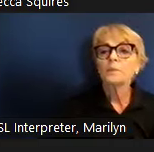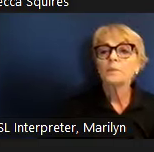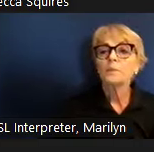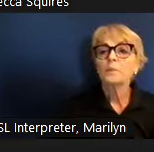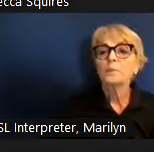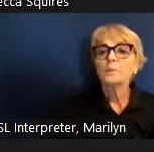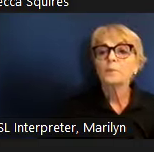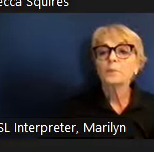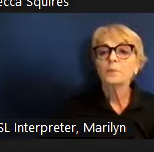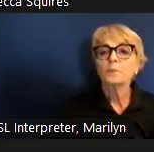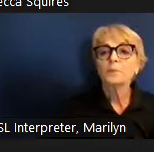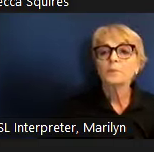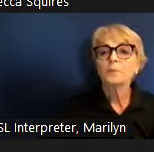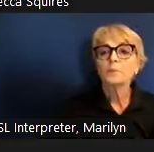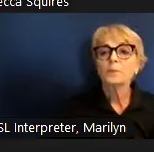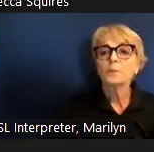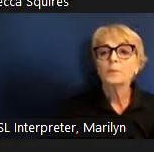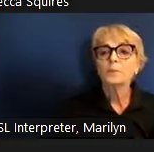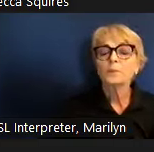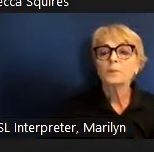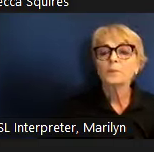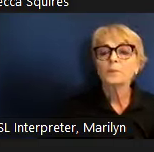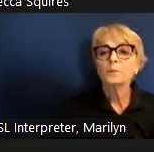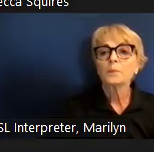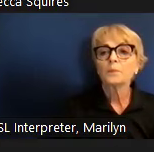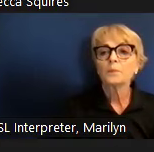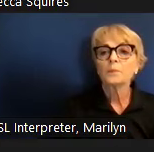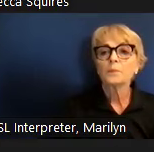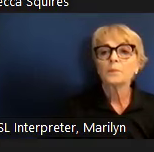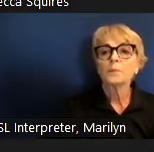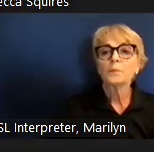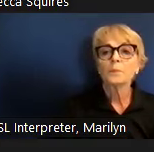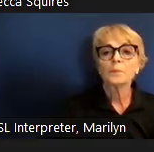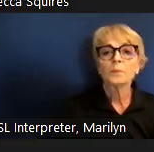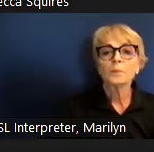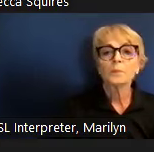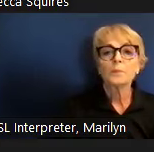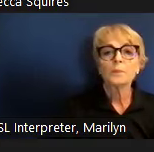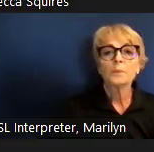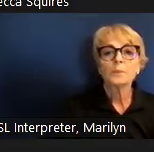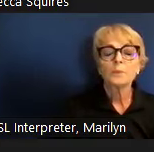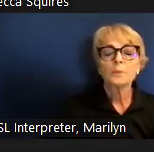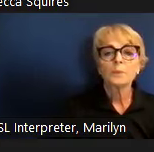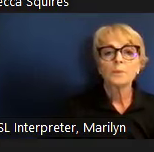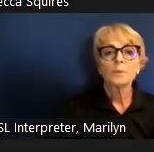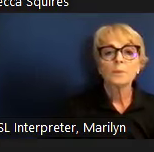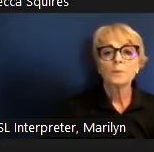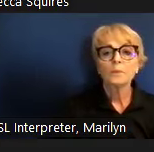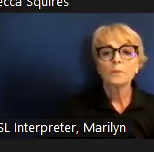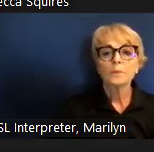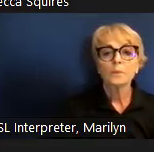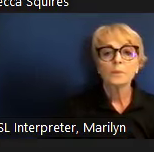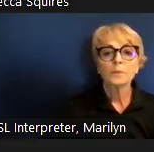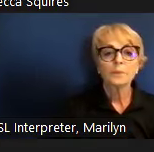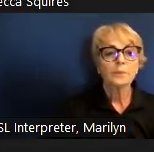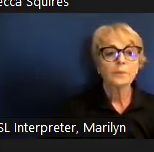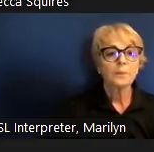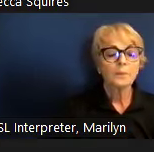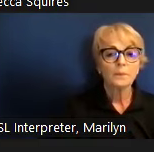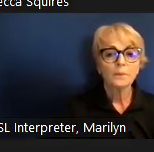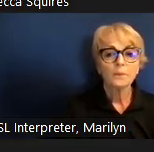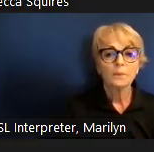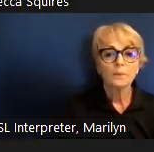sense of smell, because it would damage those sensory organ in your nose that allows you to smell, and it's involved heavily in